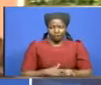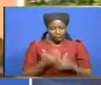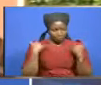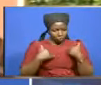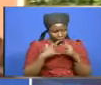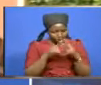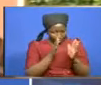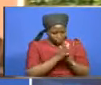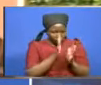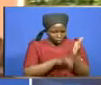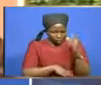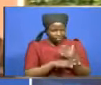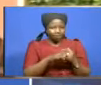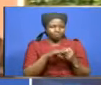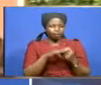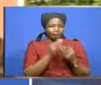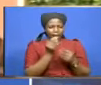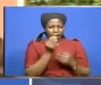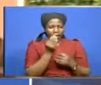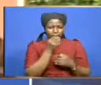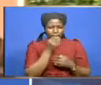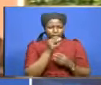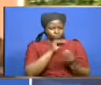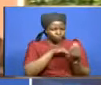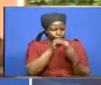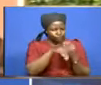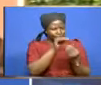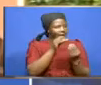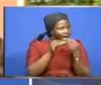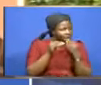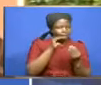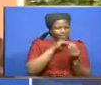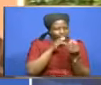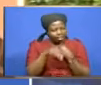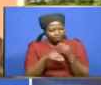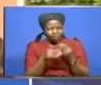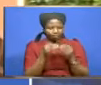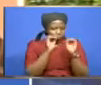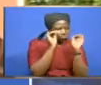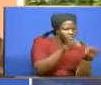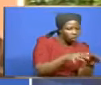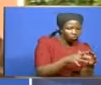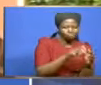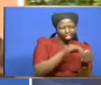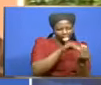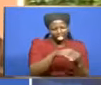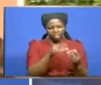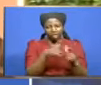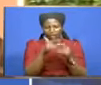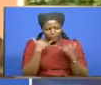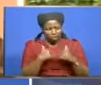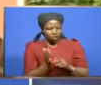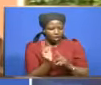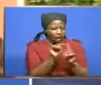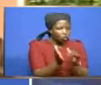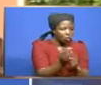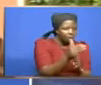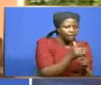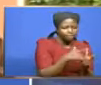iwe unakula ndizi yako, unatupa maganda. Mimi nina rogota, ninakuja natengeneza sabuni na kuuzia